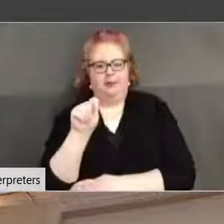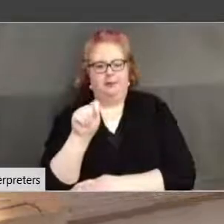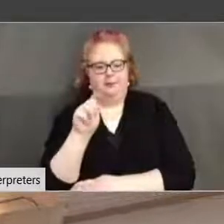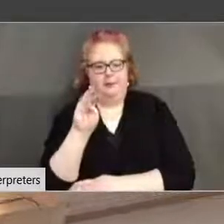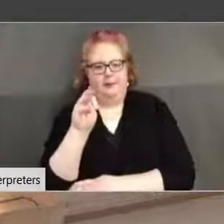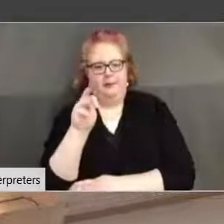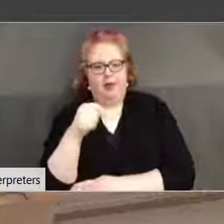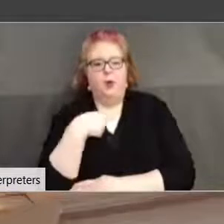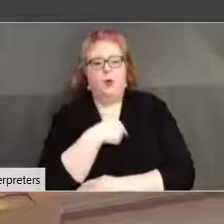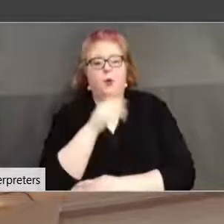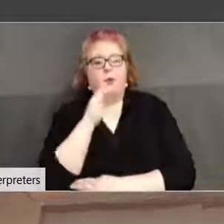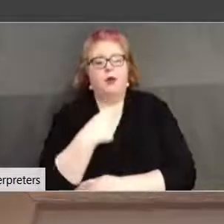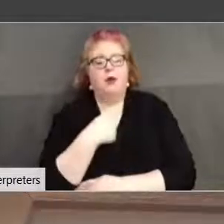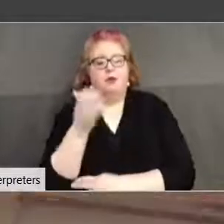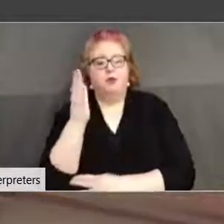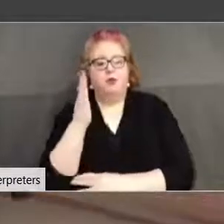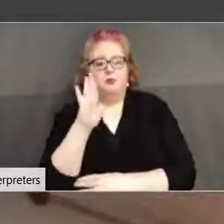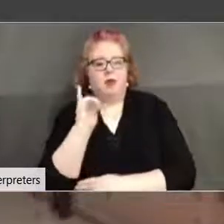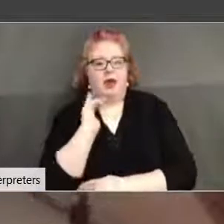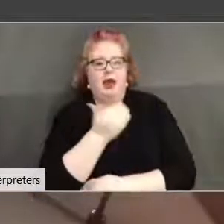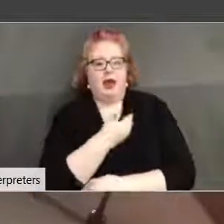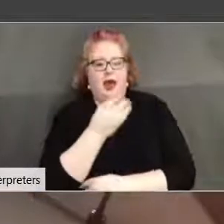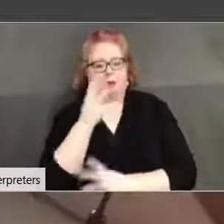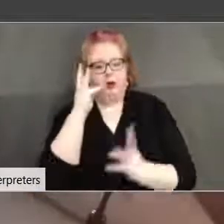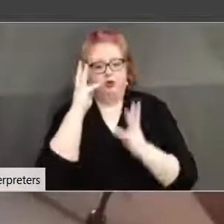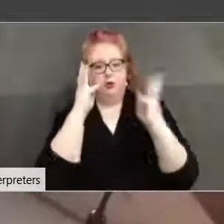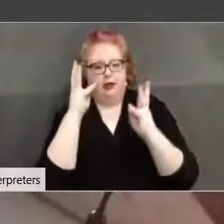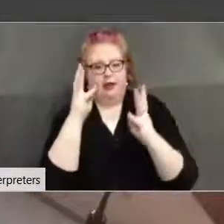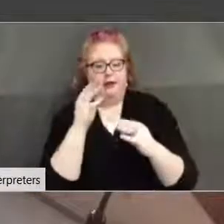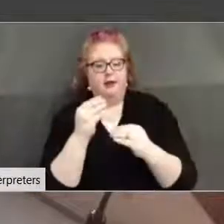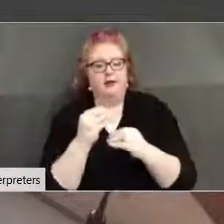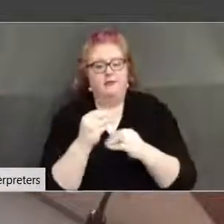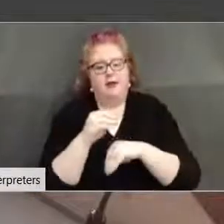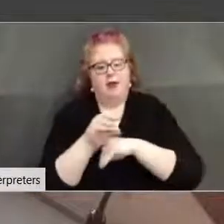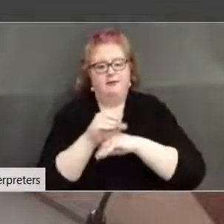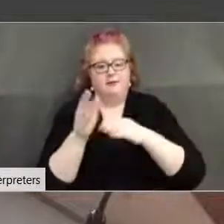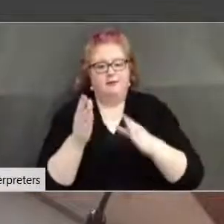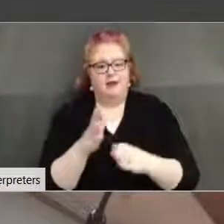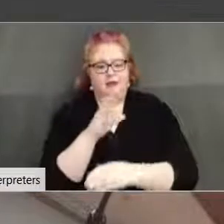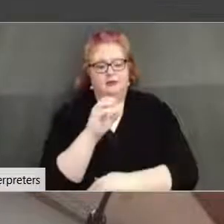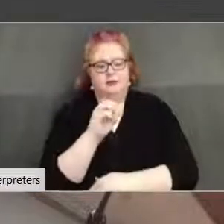creative advisor and Mr. Scott Carter.